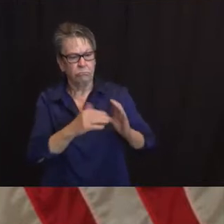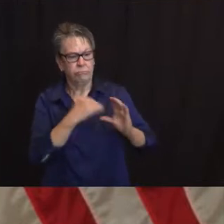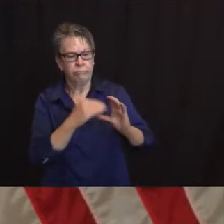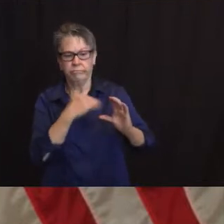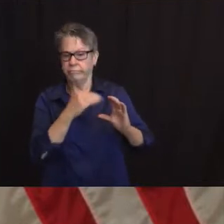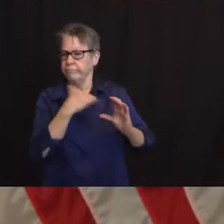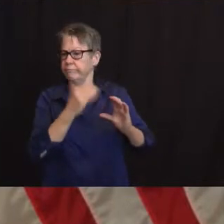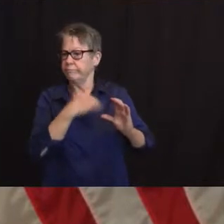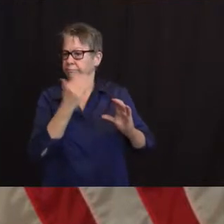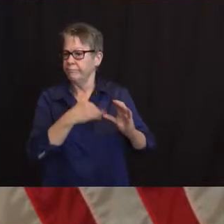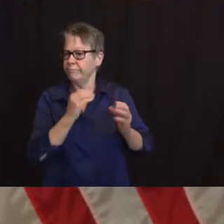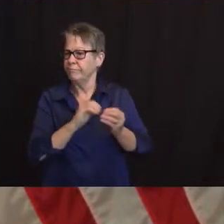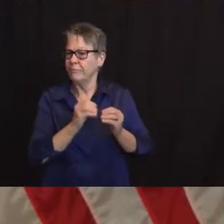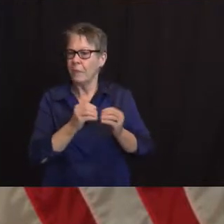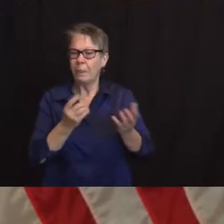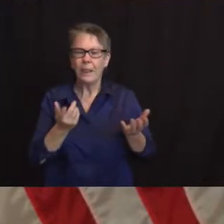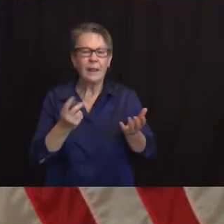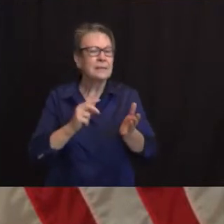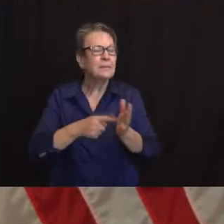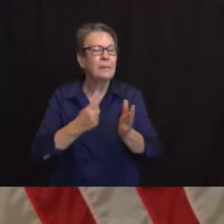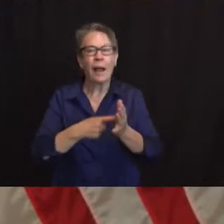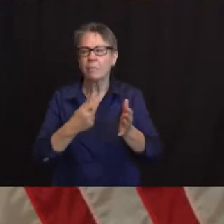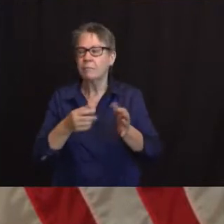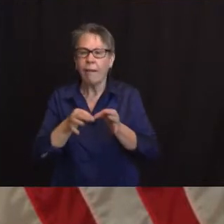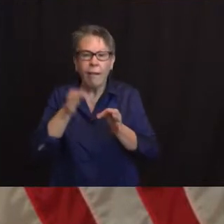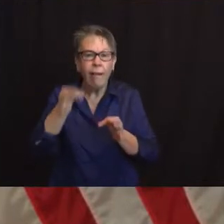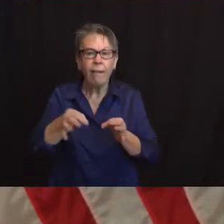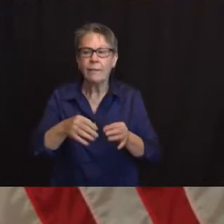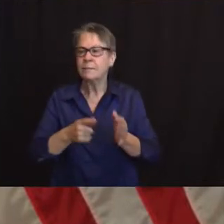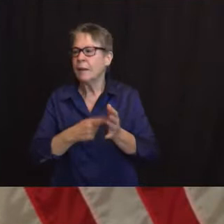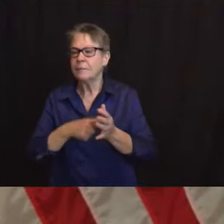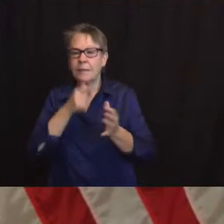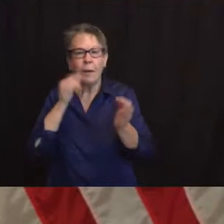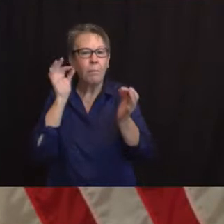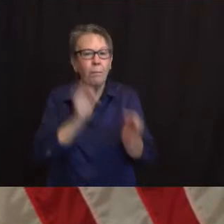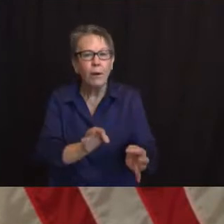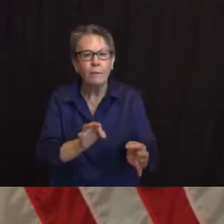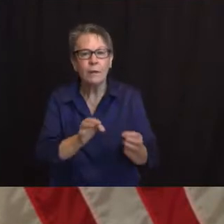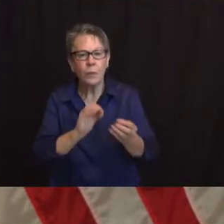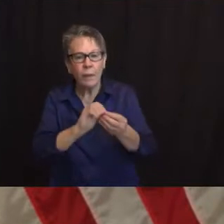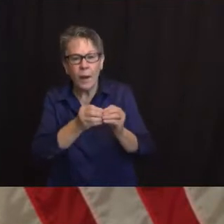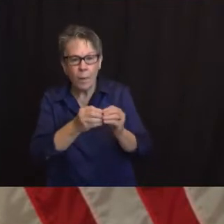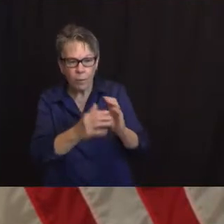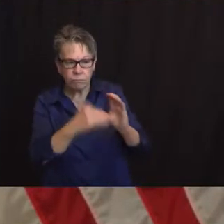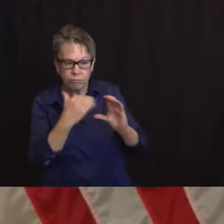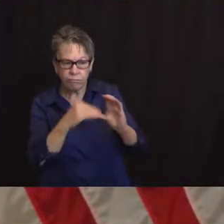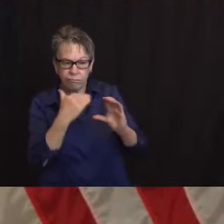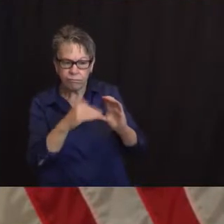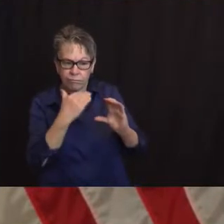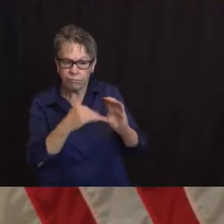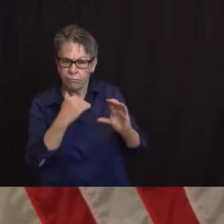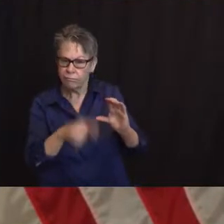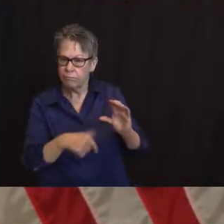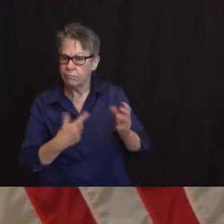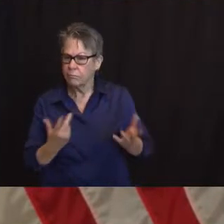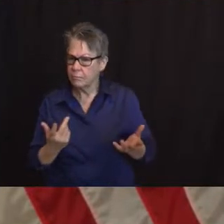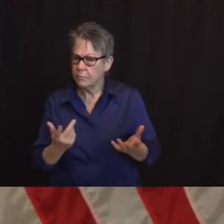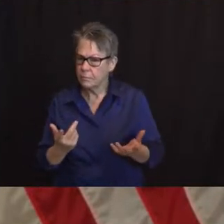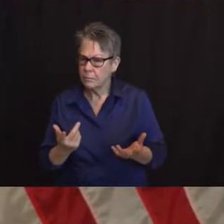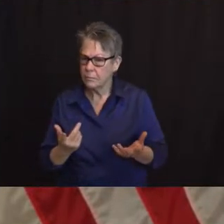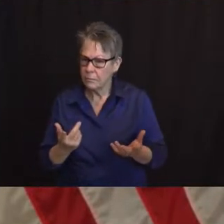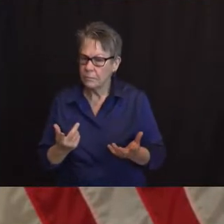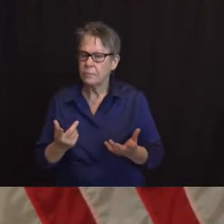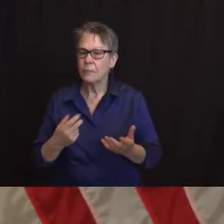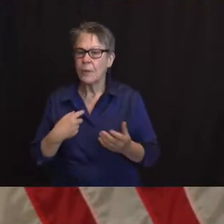epidemic curves, we look at the illness onset over time. So that's why, you know, when we actually do our